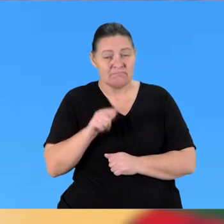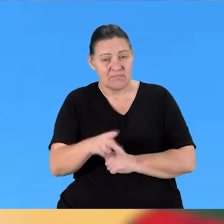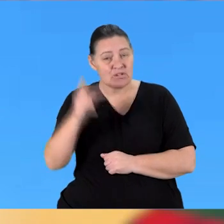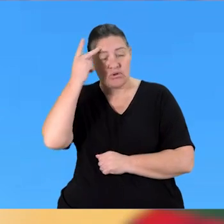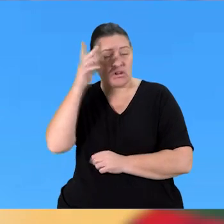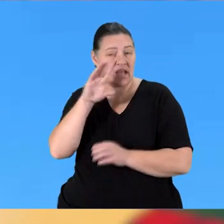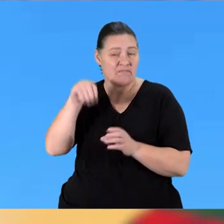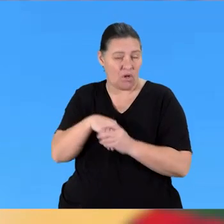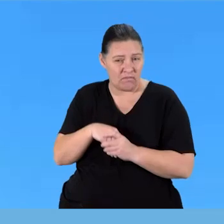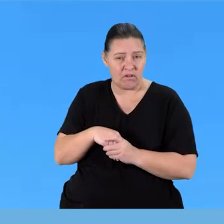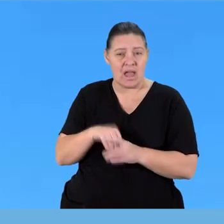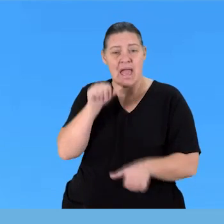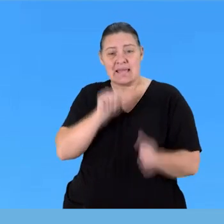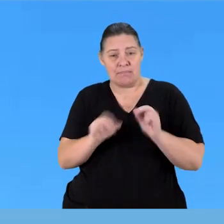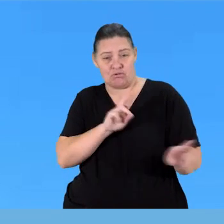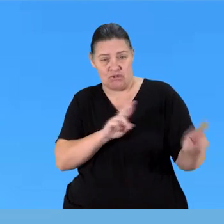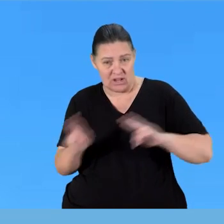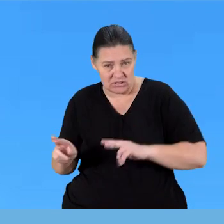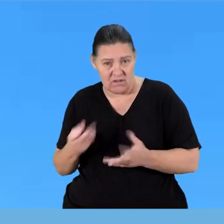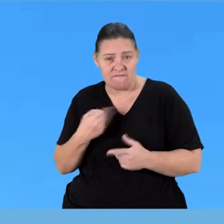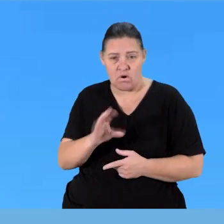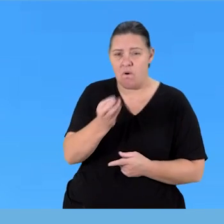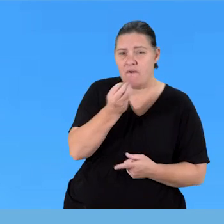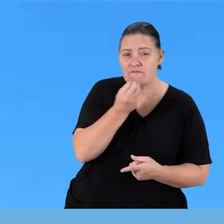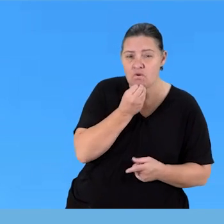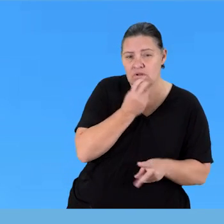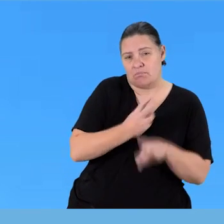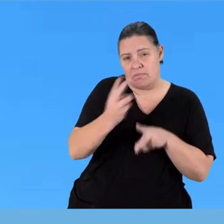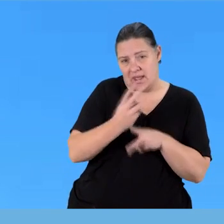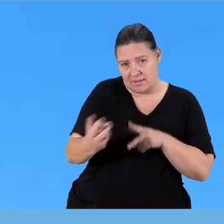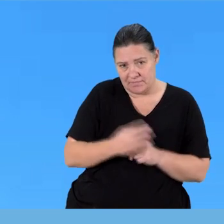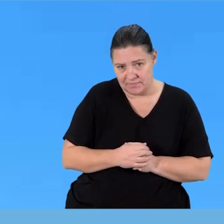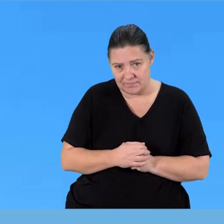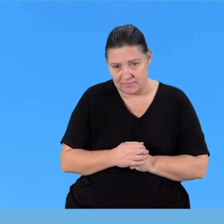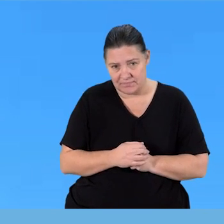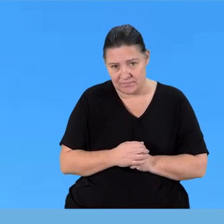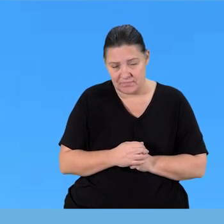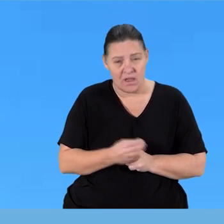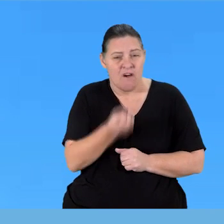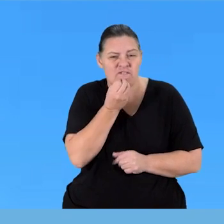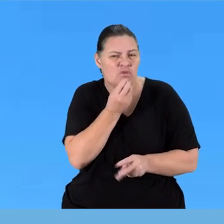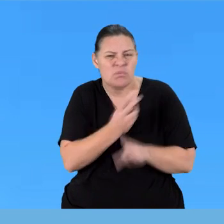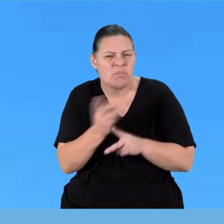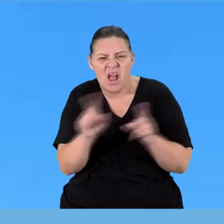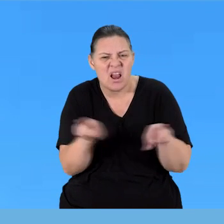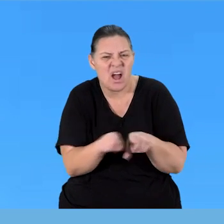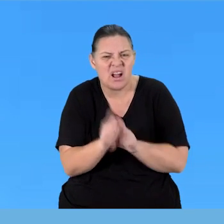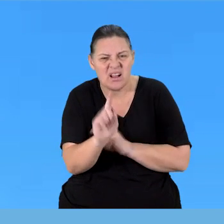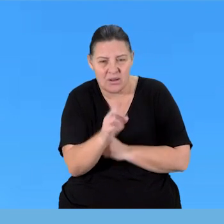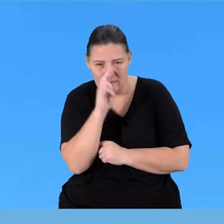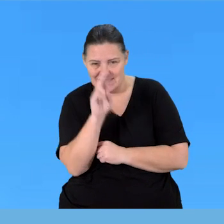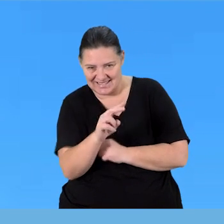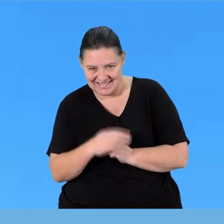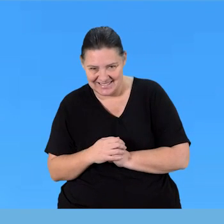So this knowledge includes useful chemical reactions for food preparation. Now, which food preparation are we talking